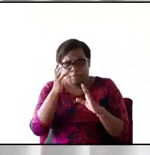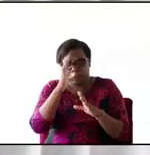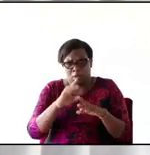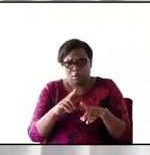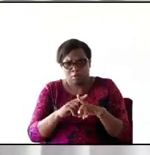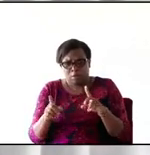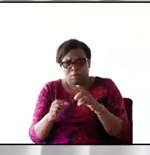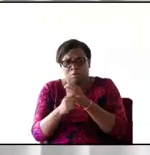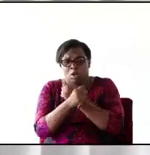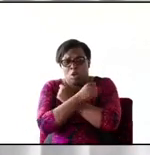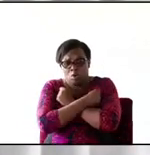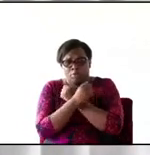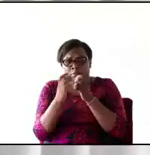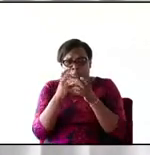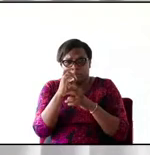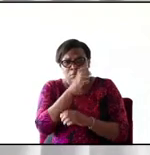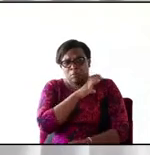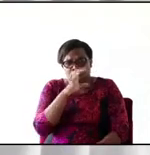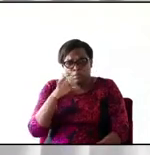the love of Christ?